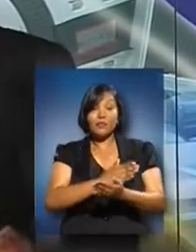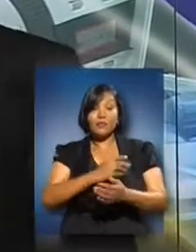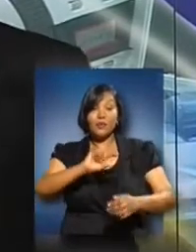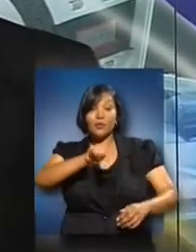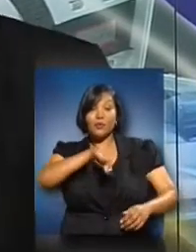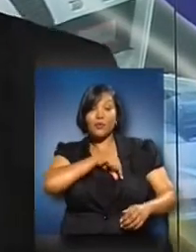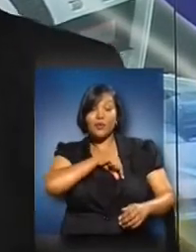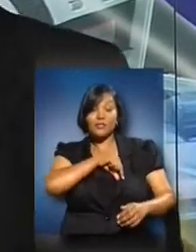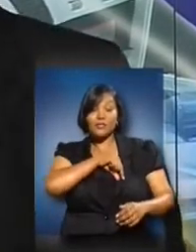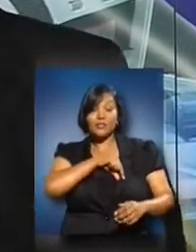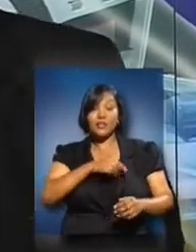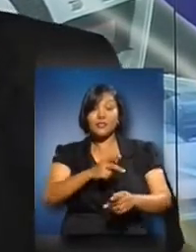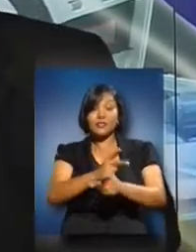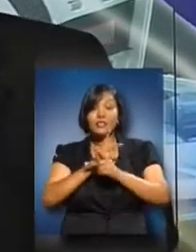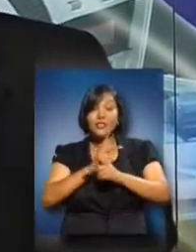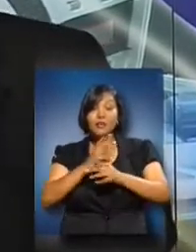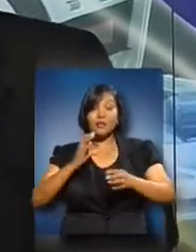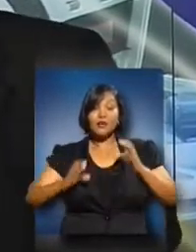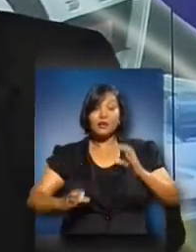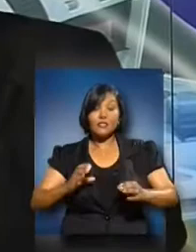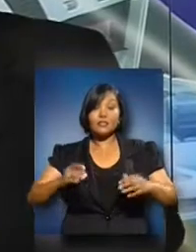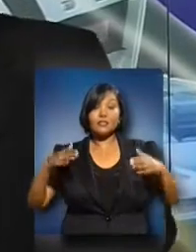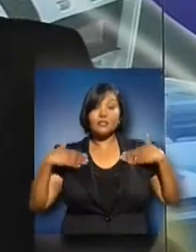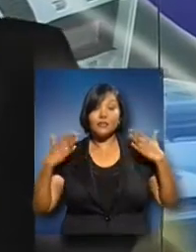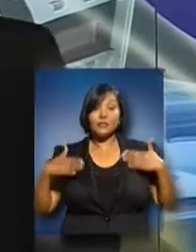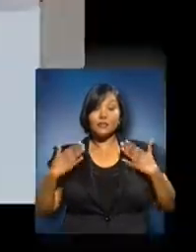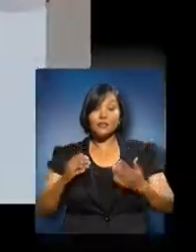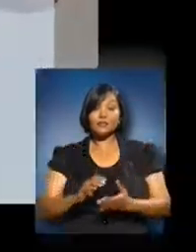promotions, etc. It is successful.